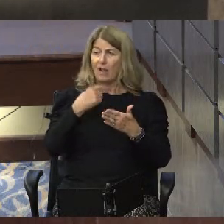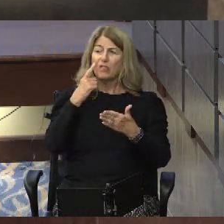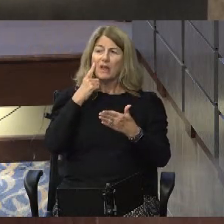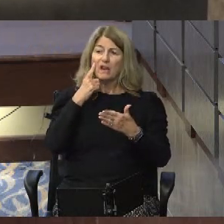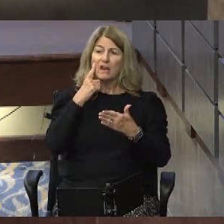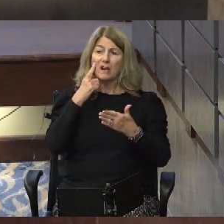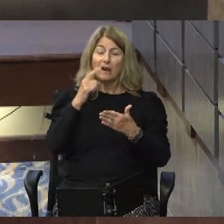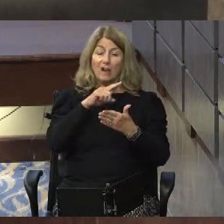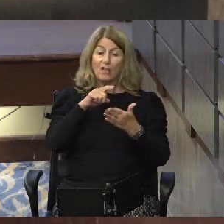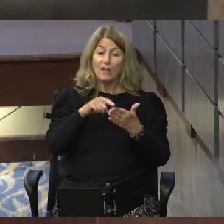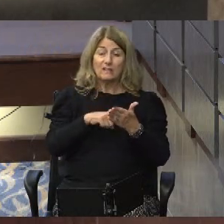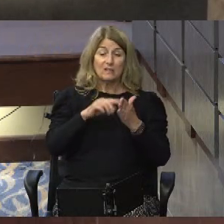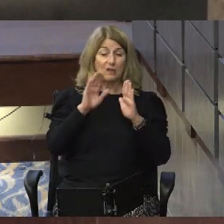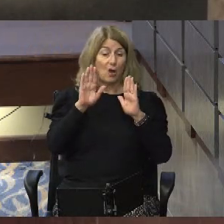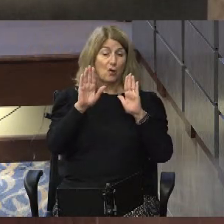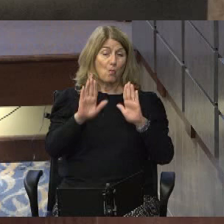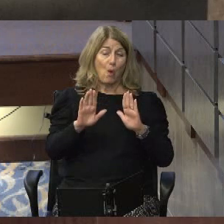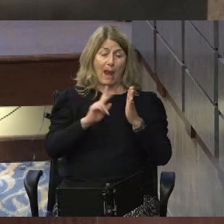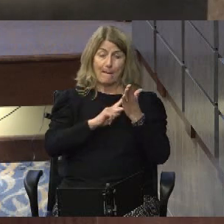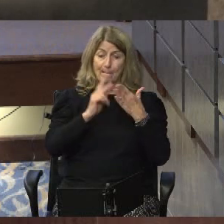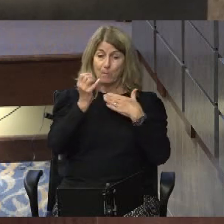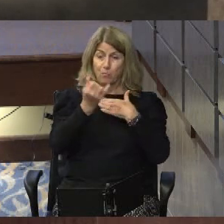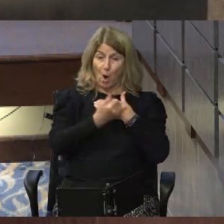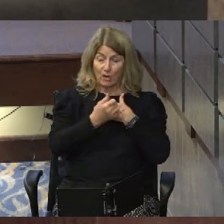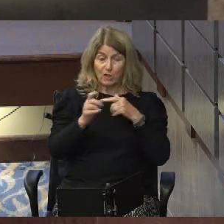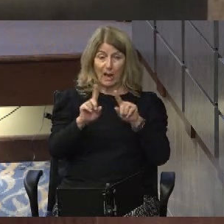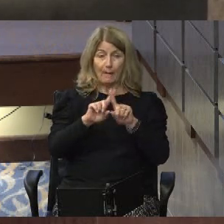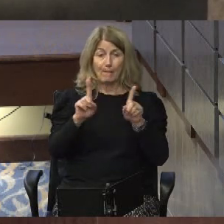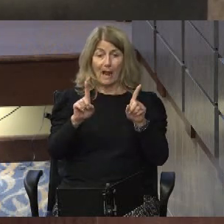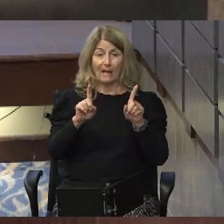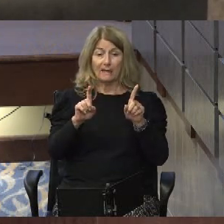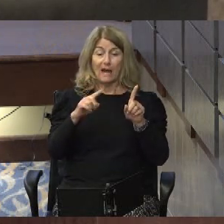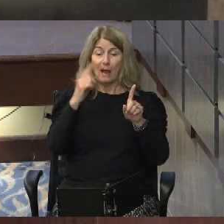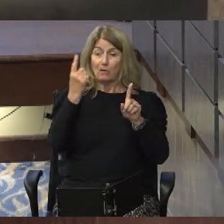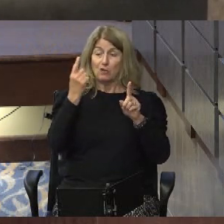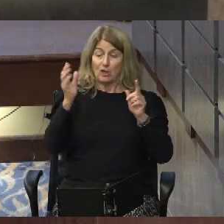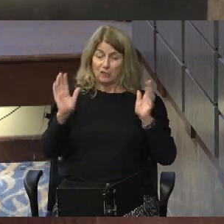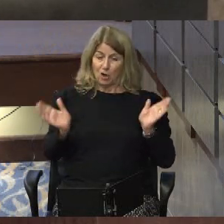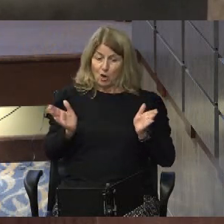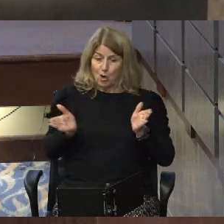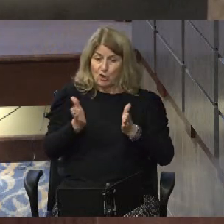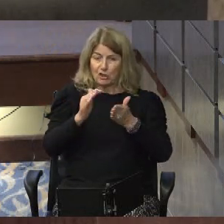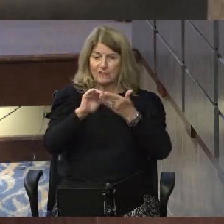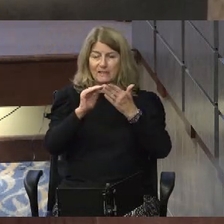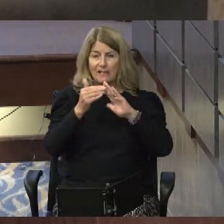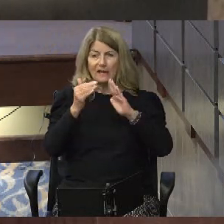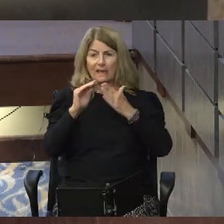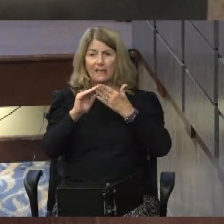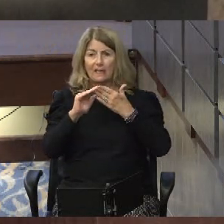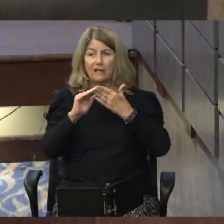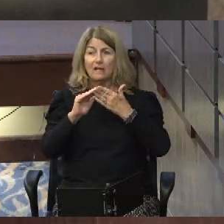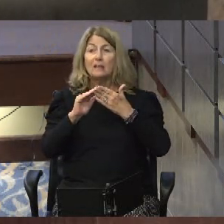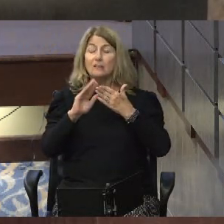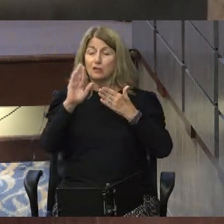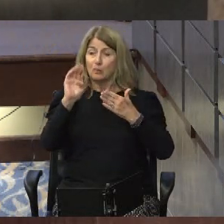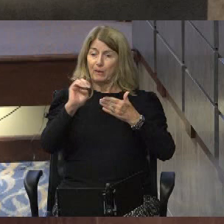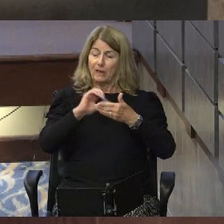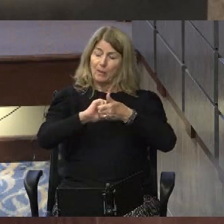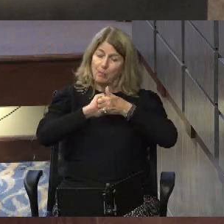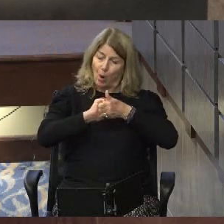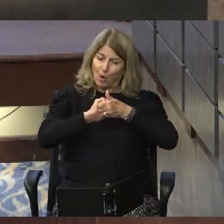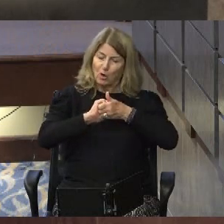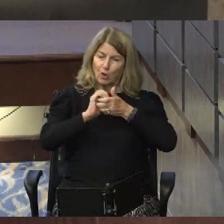that this is a great project, but I would just encourage the city to be a good partner with you and